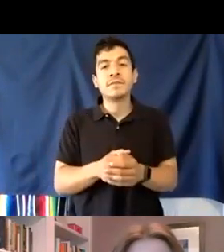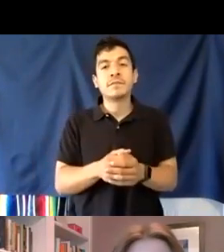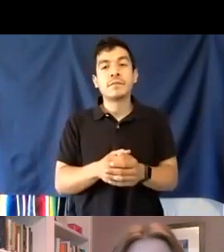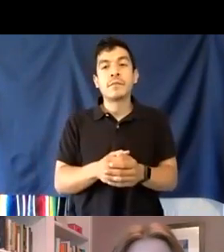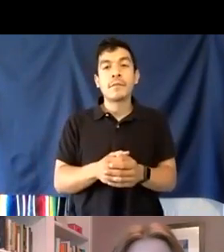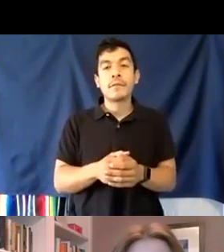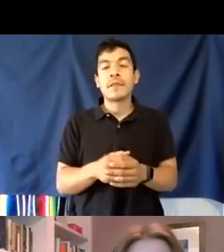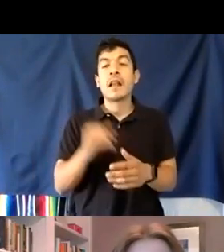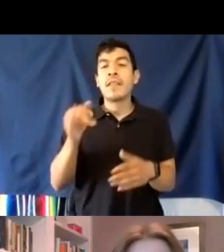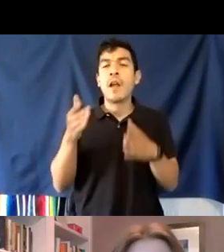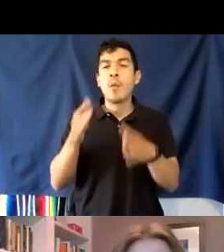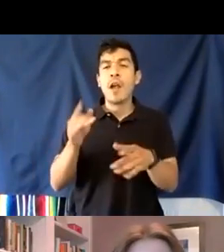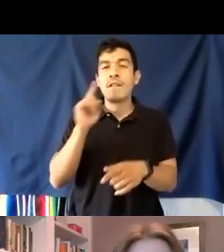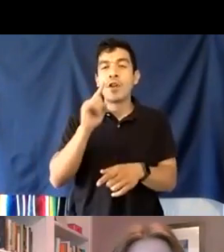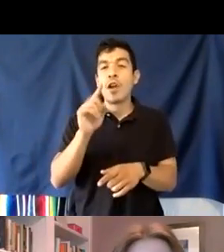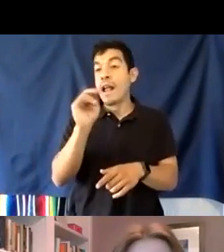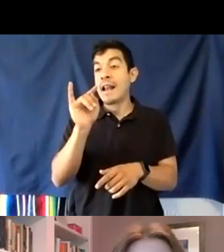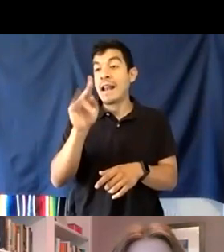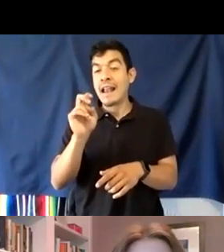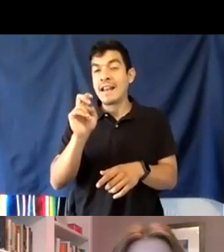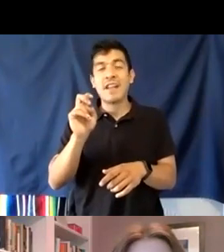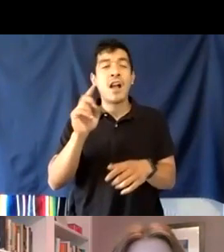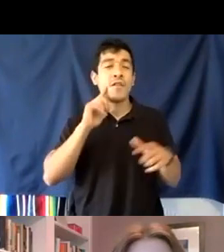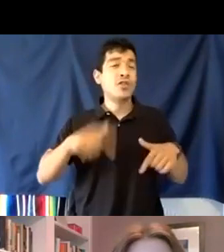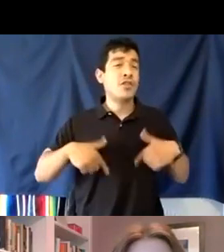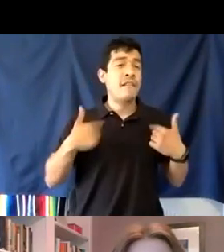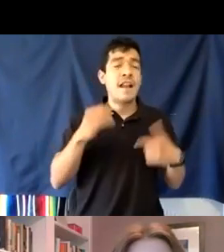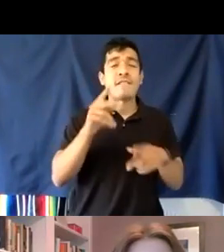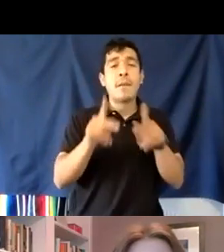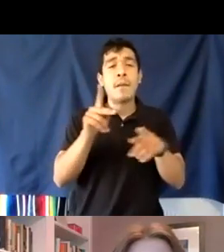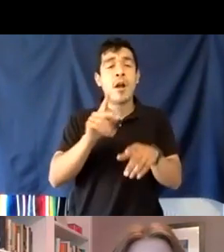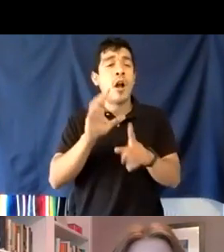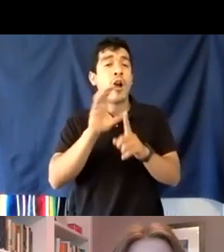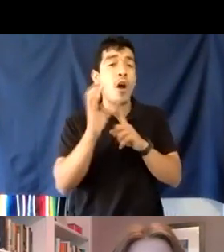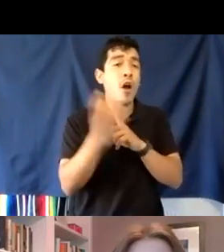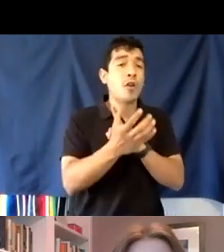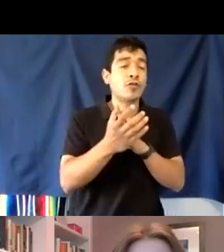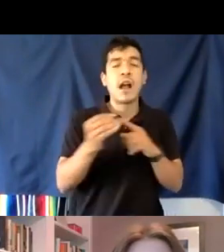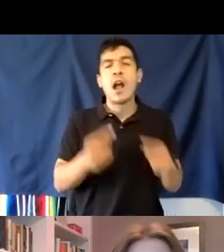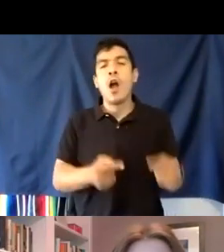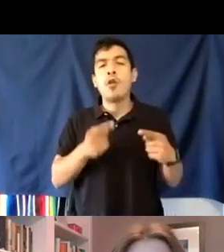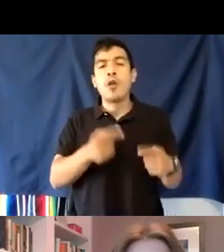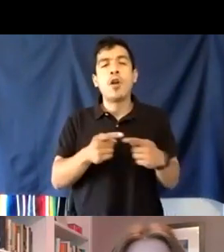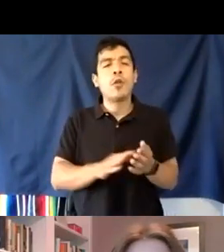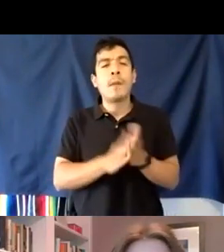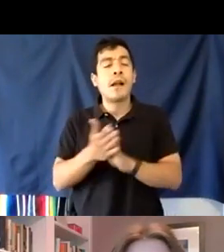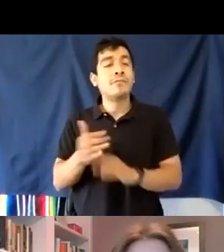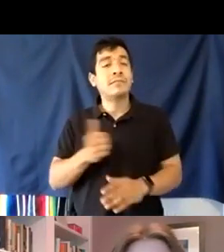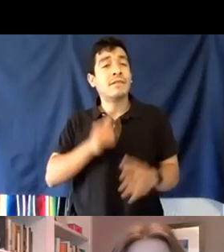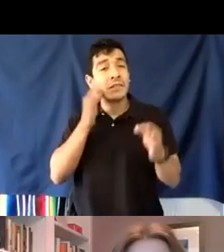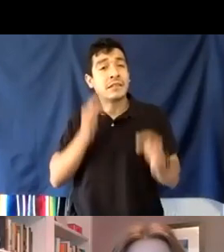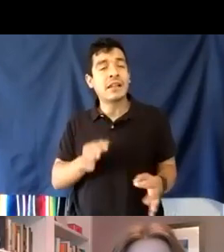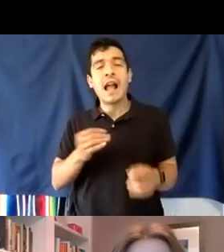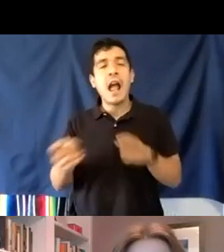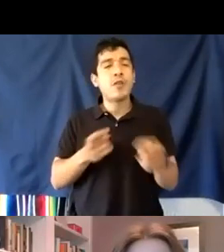and straightforward. The survival of peoples, cultures, and languages, a struggle to become self-determining, the need to take back control of our